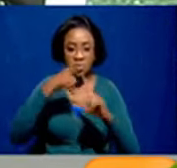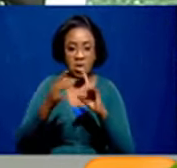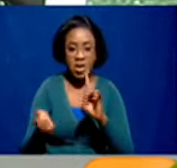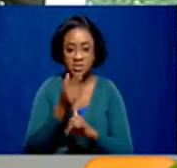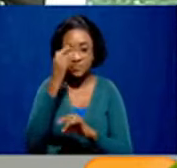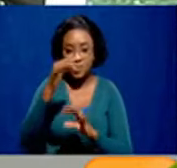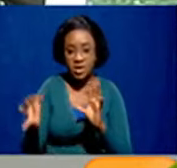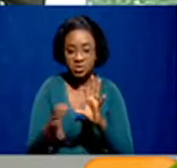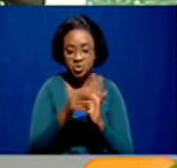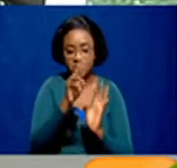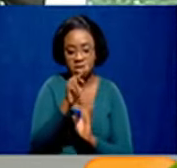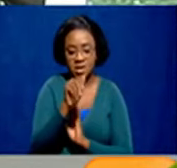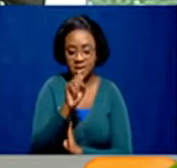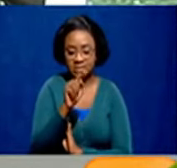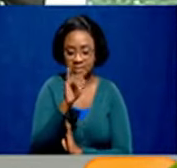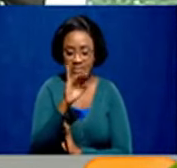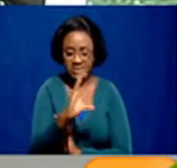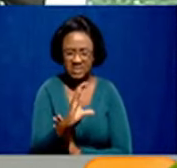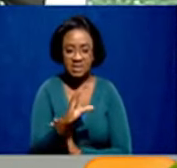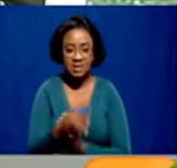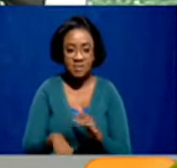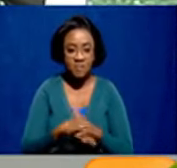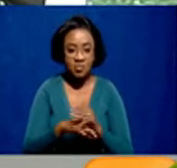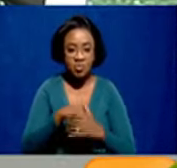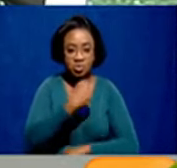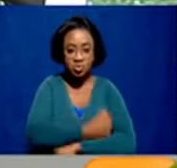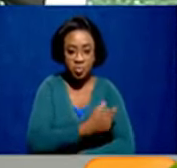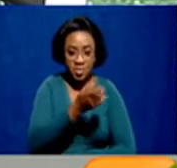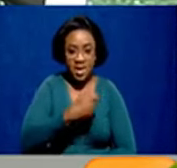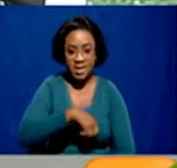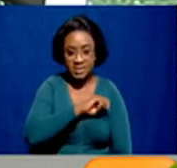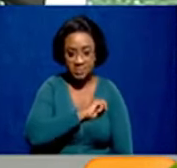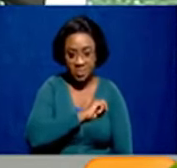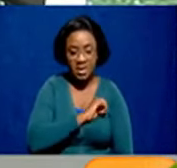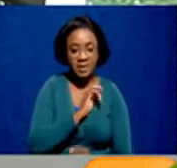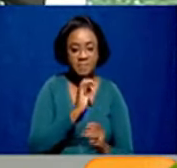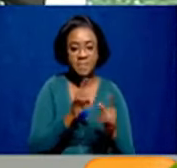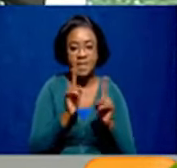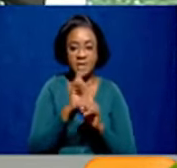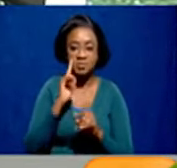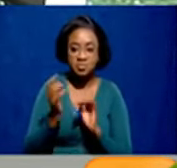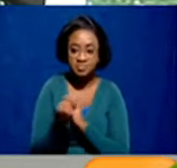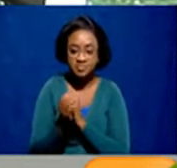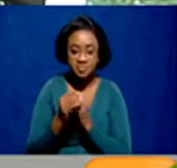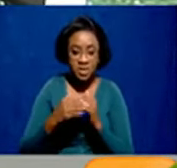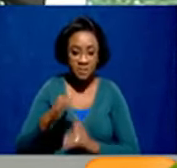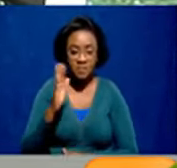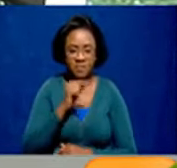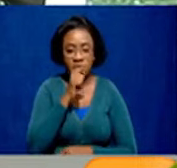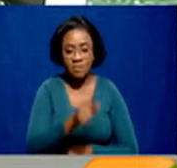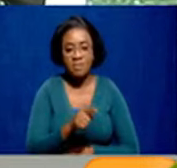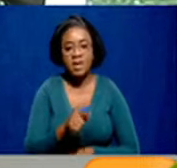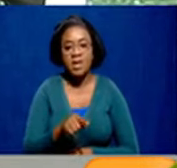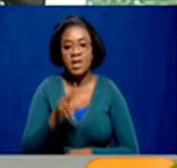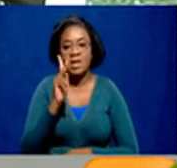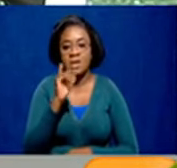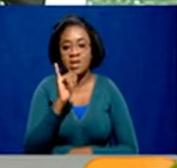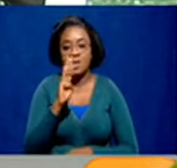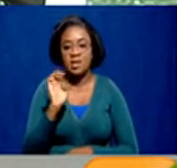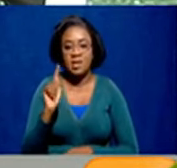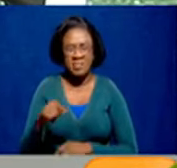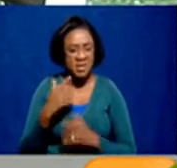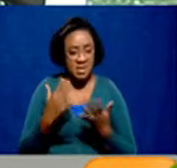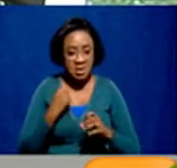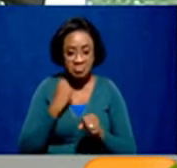Nastic Football Academy in Tarragona, Spain. And as Mike Okinyi reports from Spain, Kibet is already